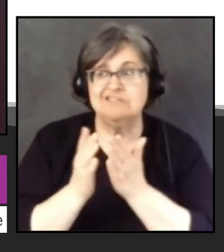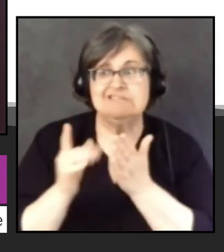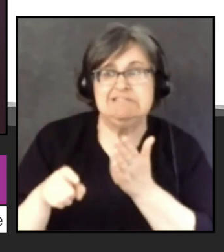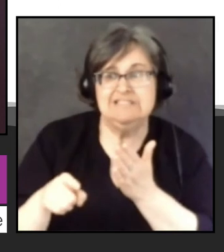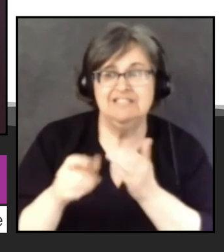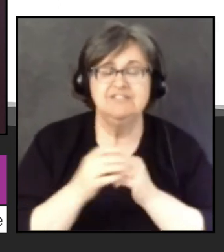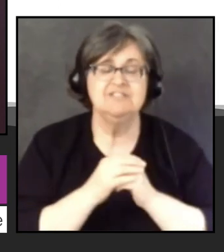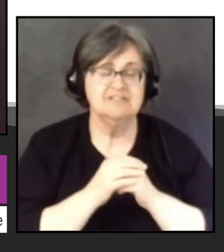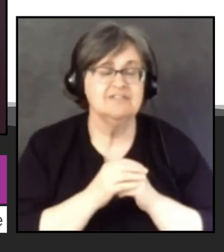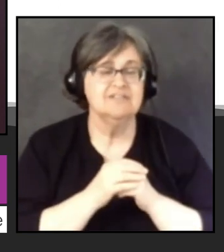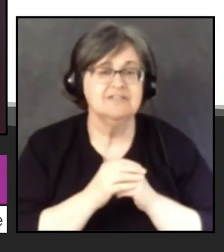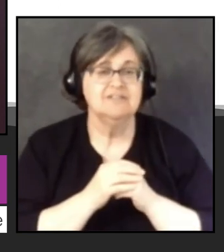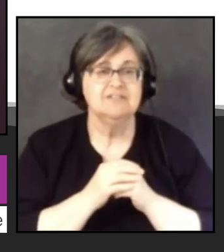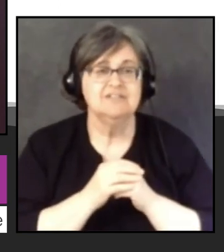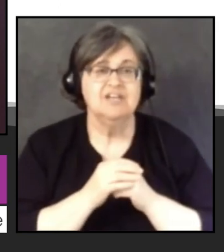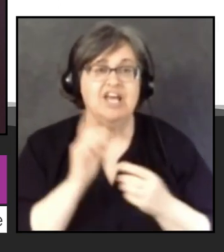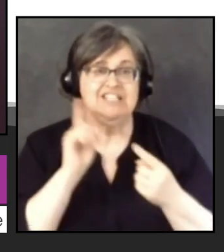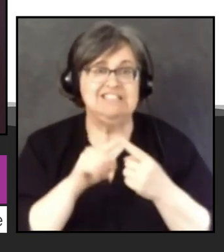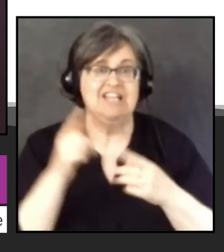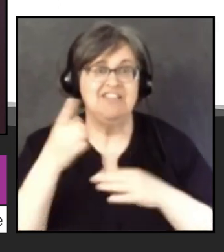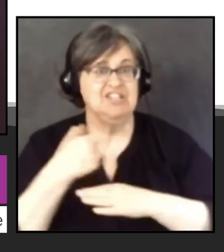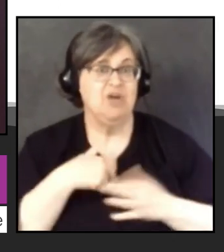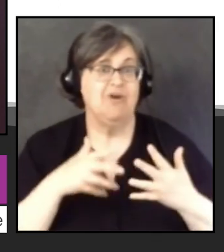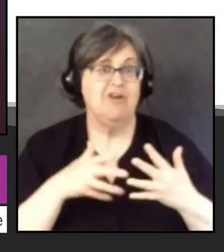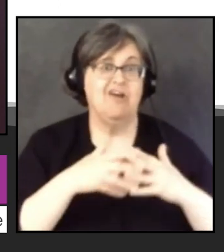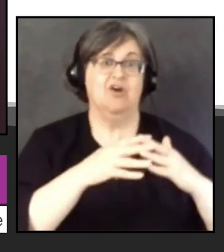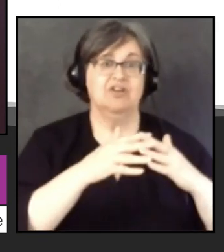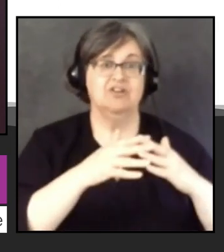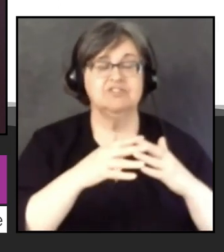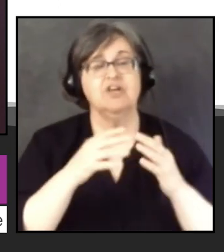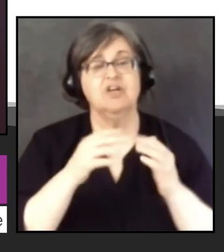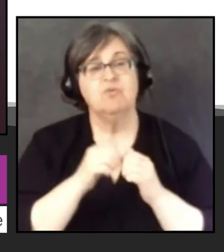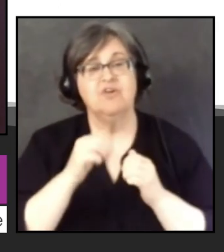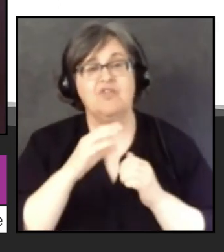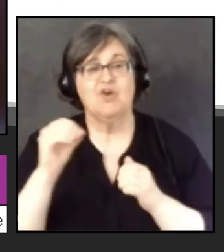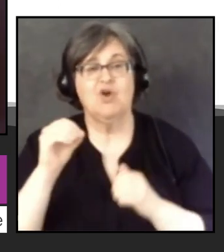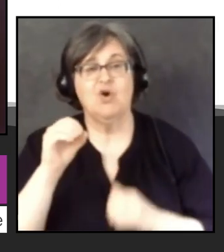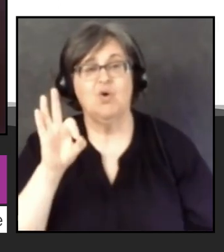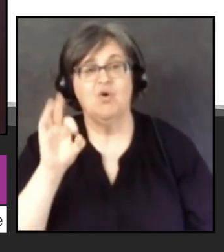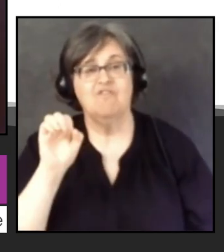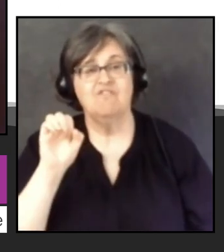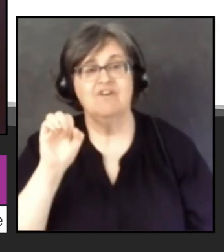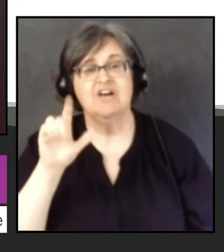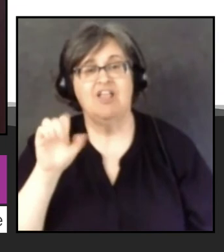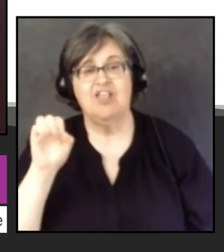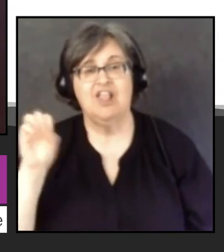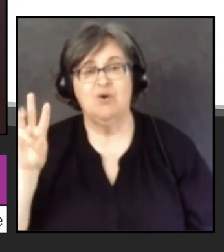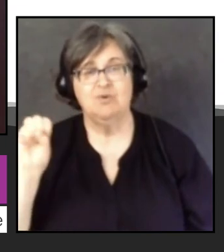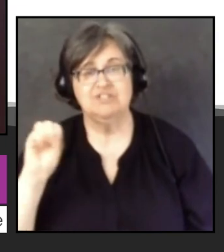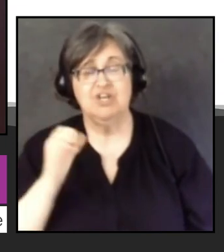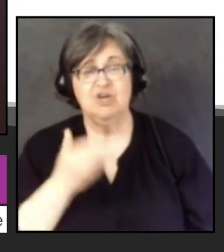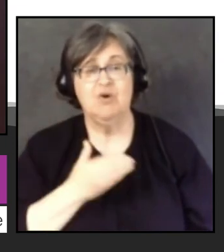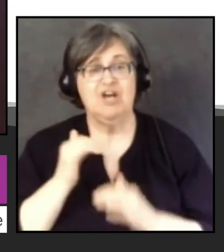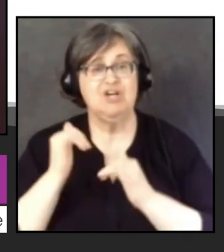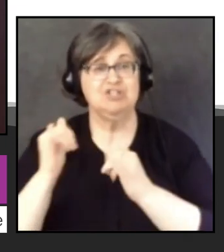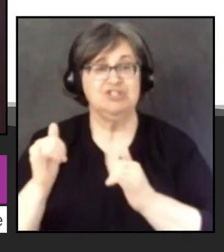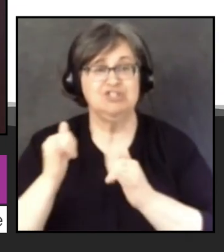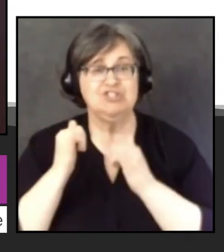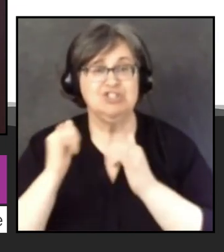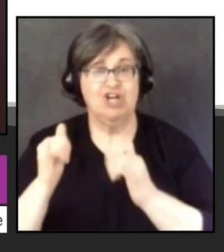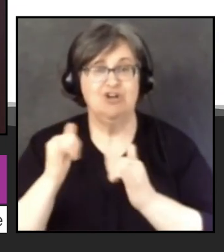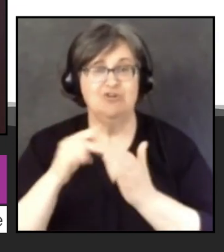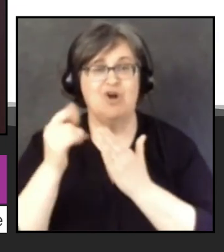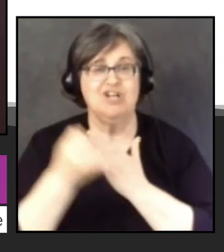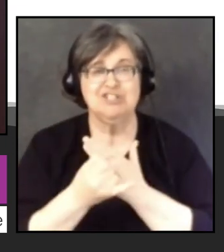the day of the activation. And of course, for my co-fellows, it really felt like this was our shared brainchild